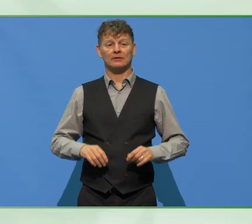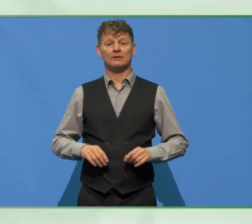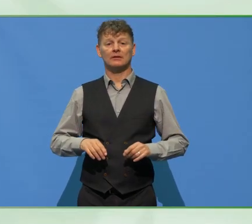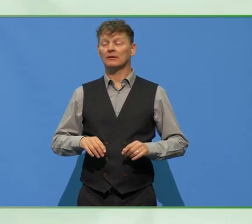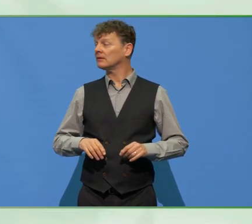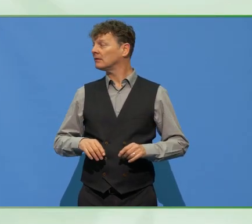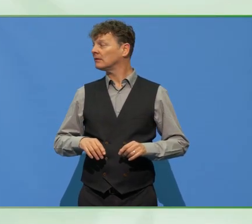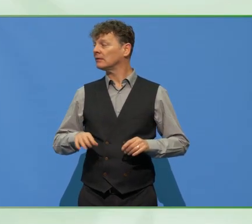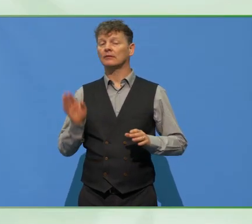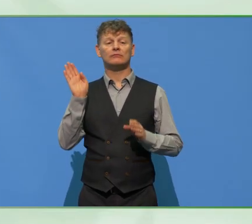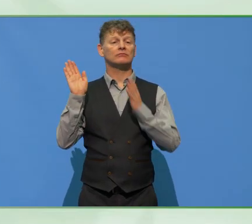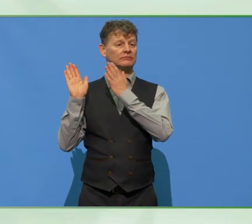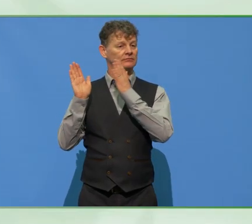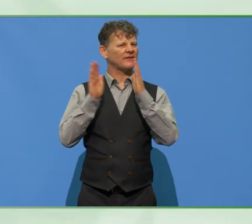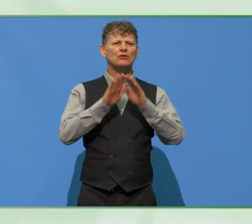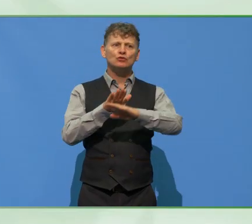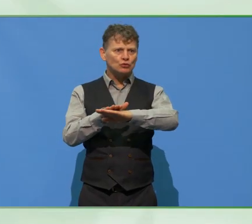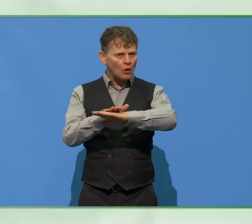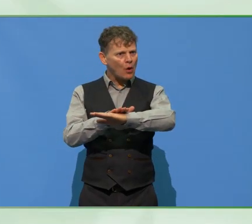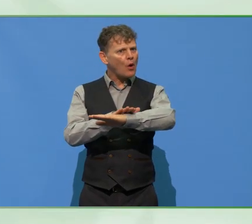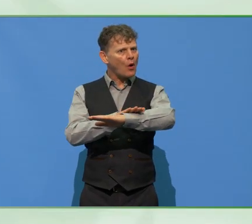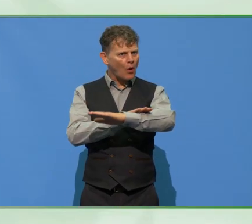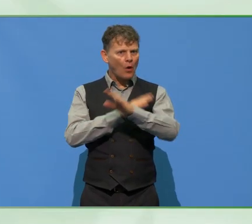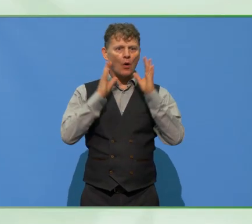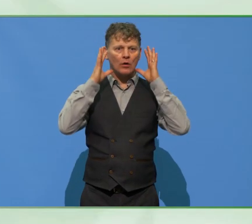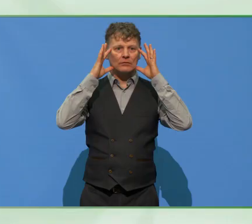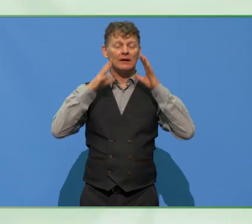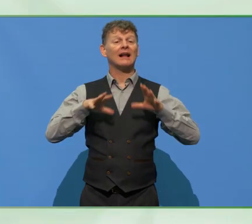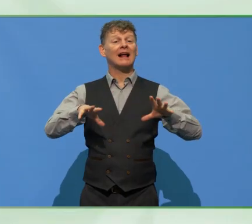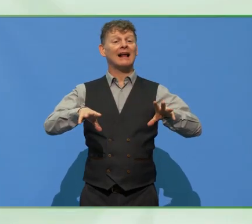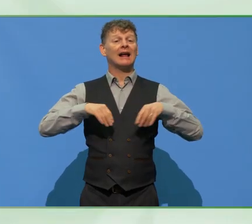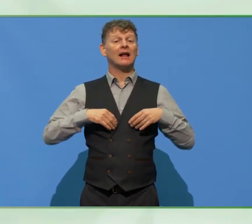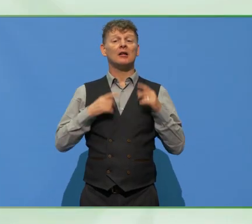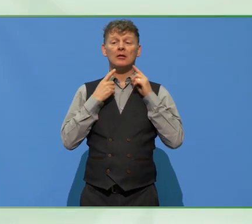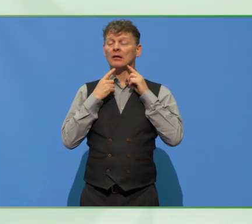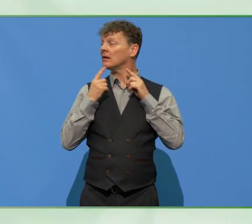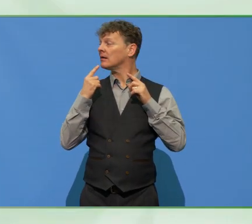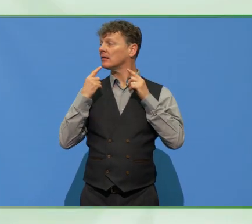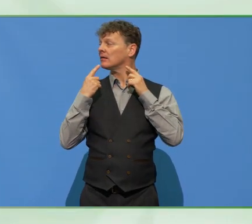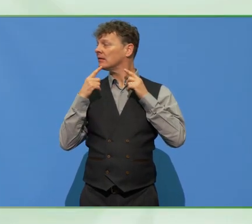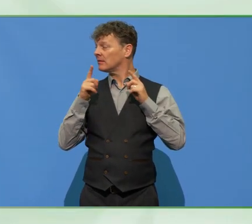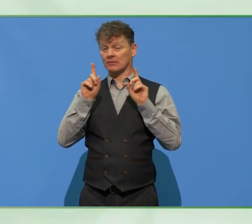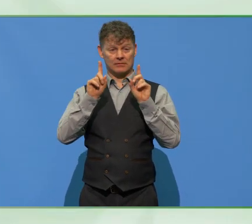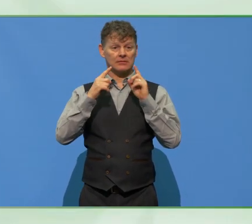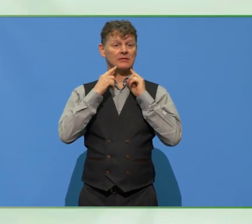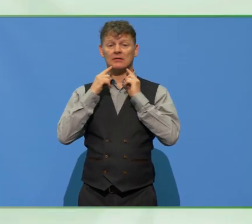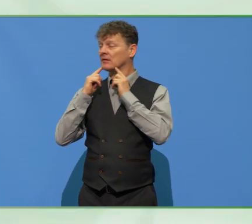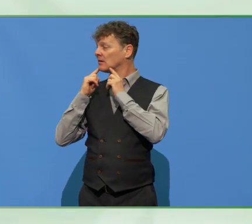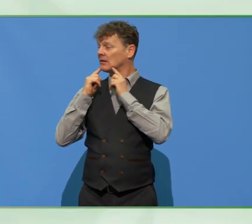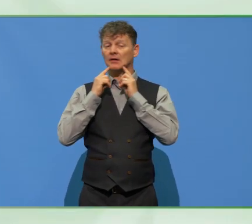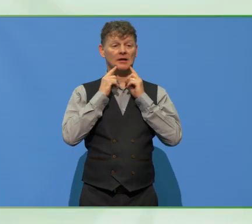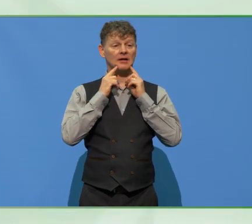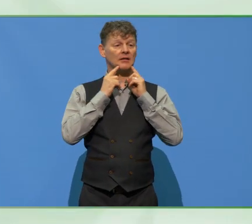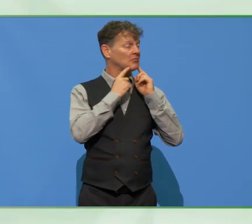Coming back to the center, neutral position. Same thing, seated twist, right side. This time, you can stay with that